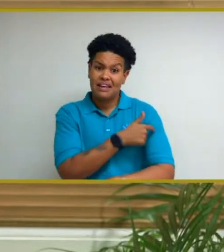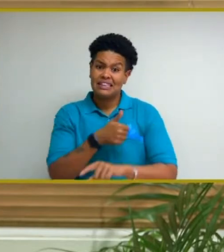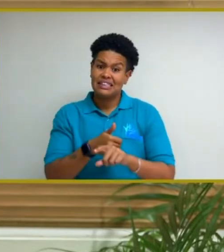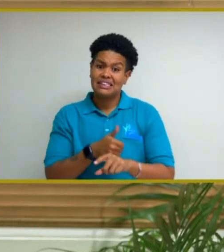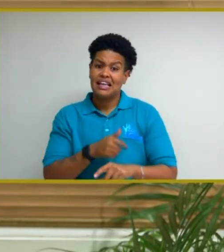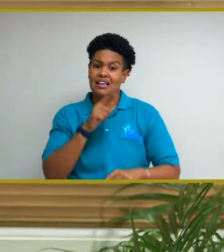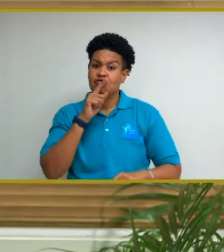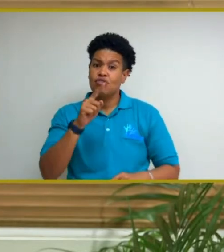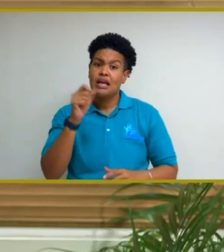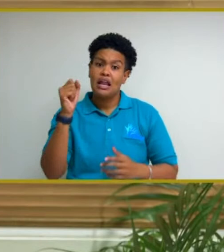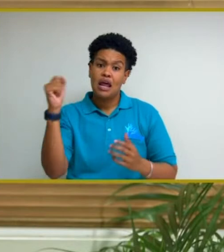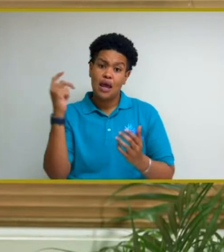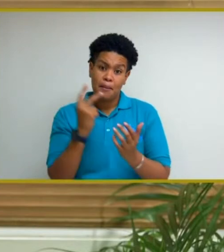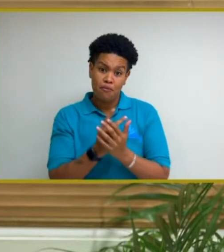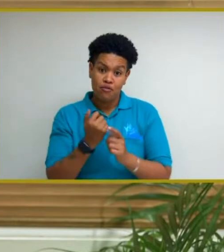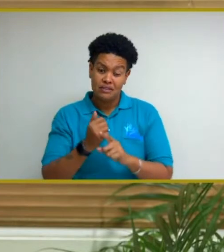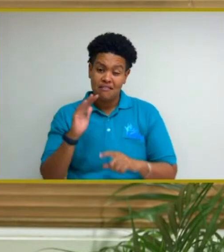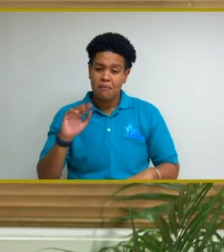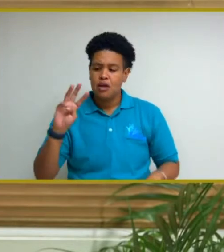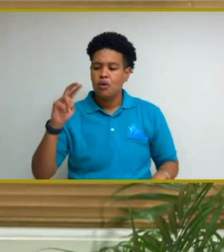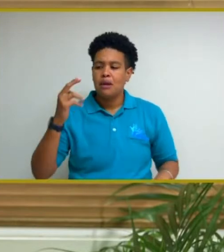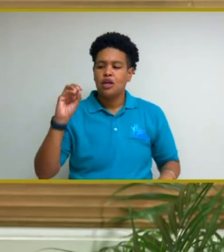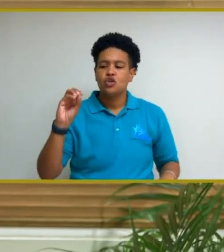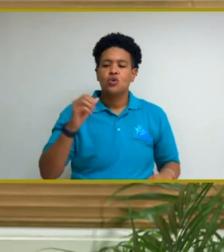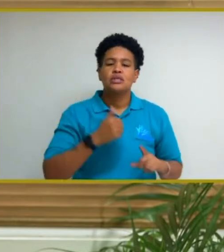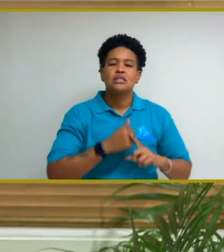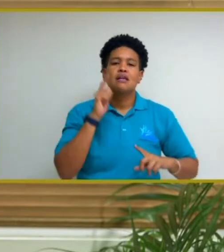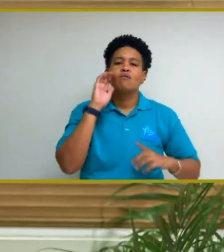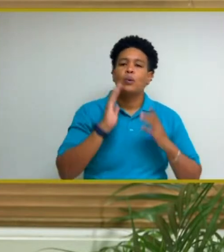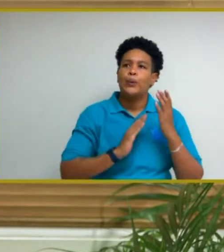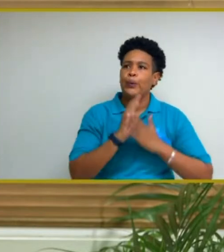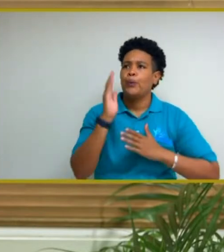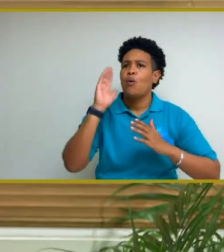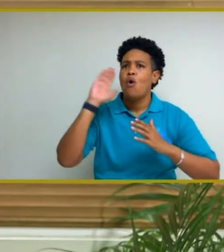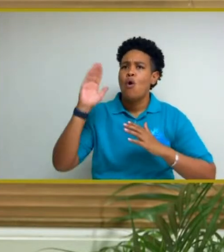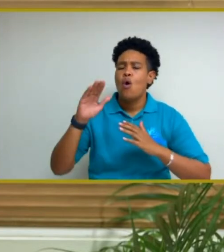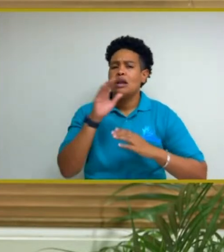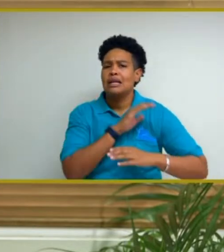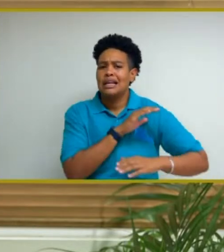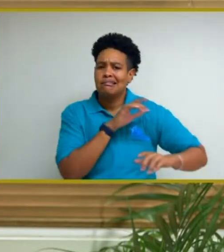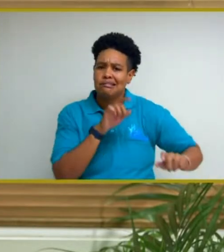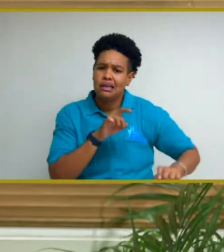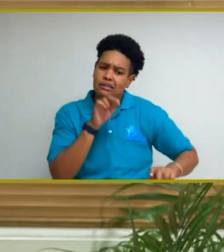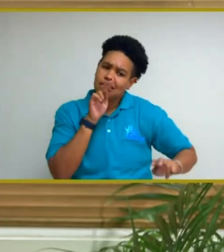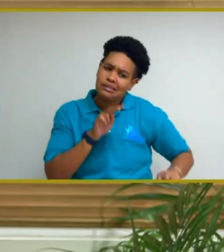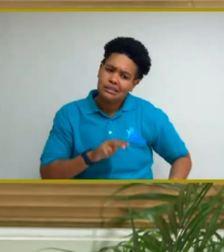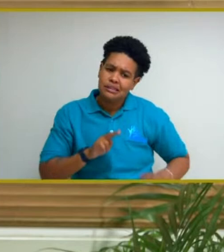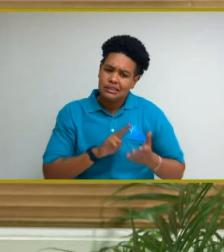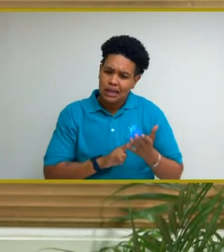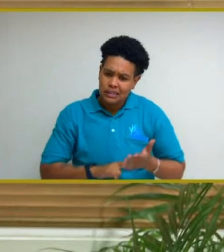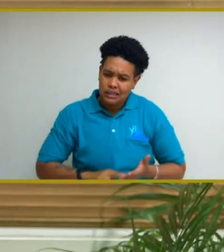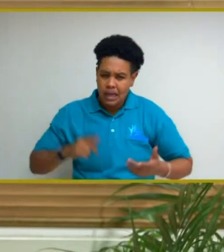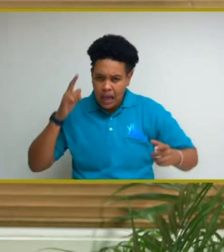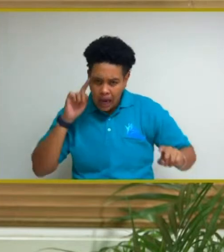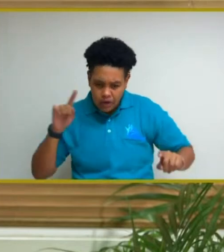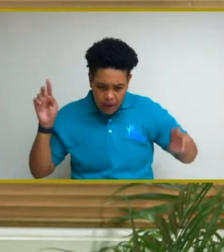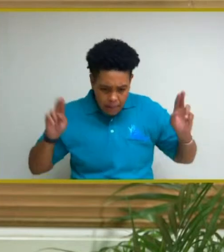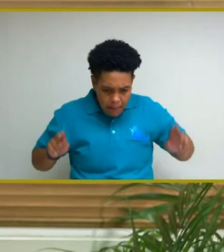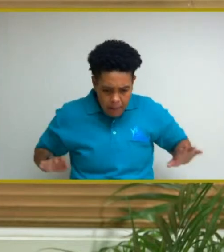are approved by the WHO, which would have gone through all the clinical trials and sign-off,